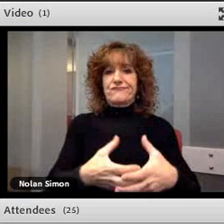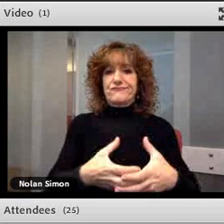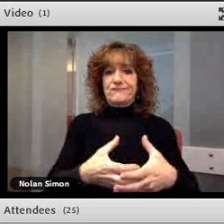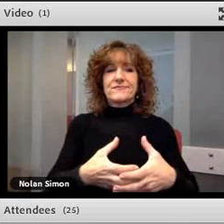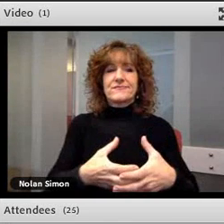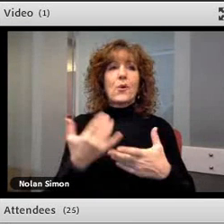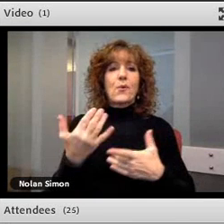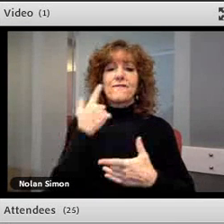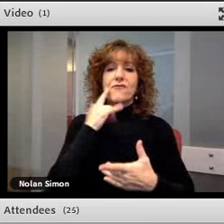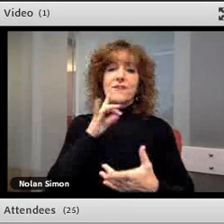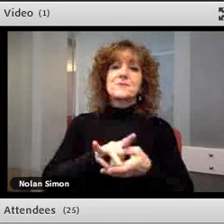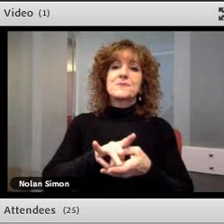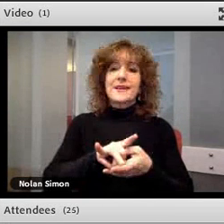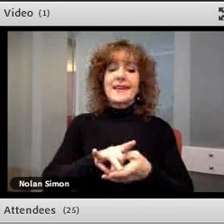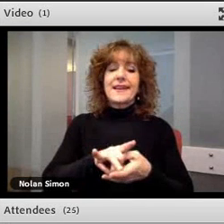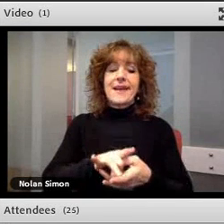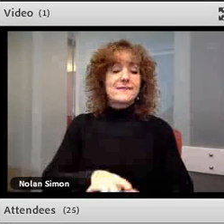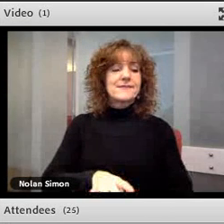we'll wait for us to connect here.